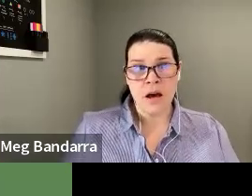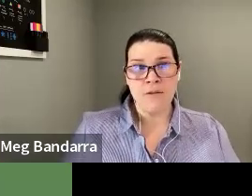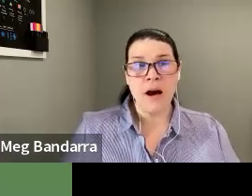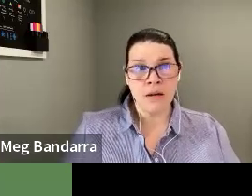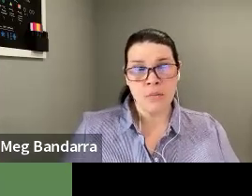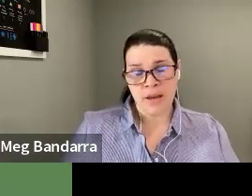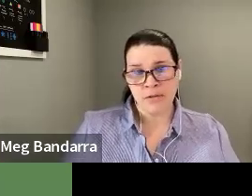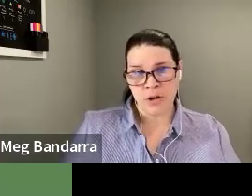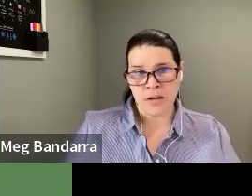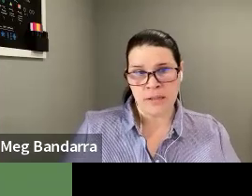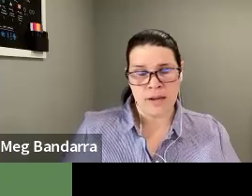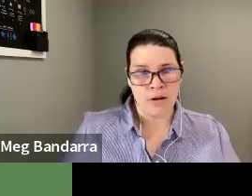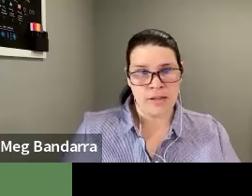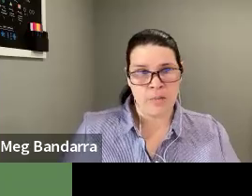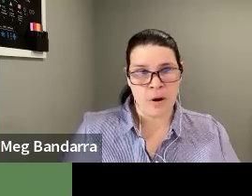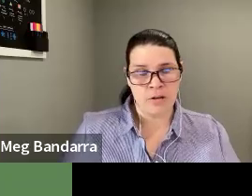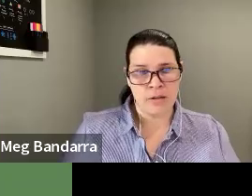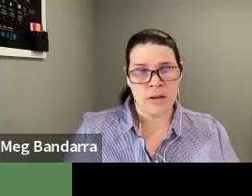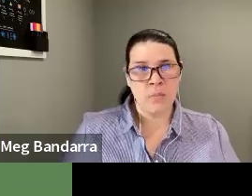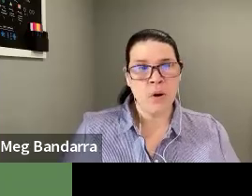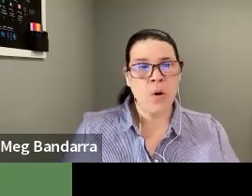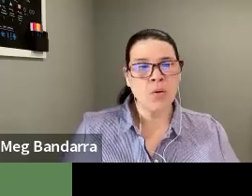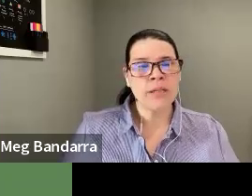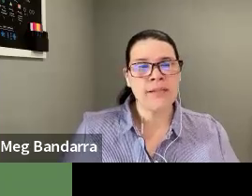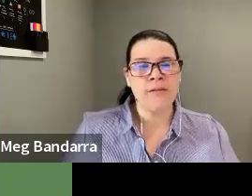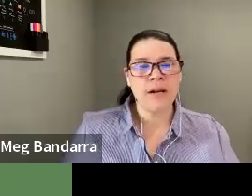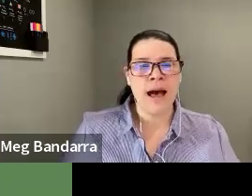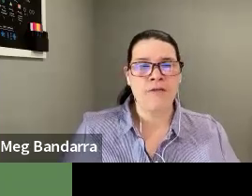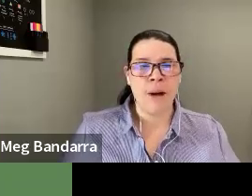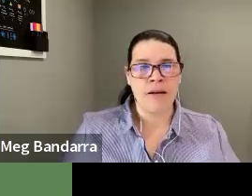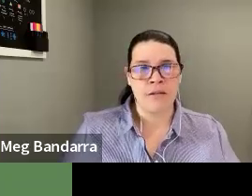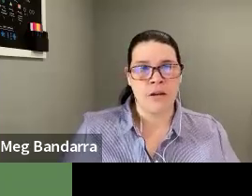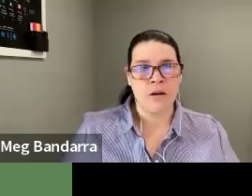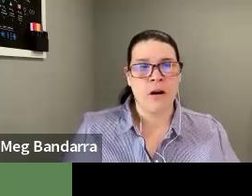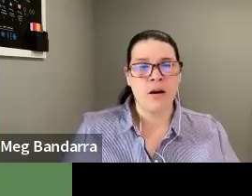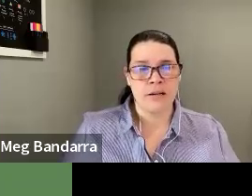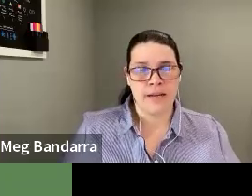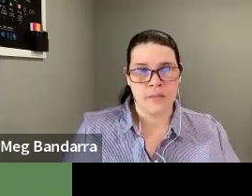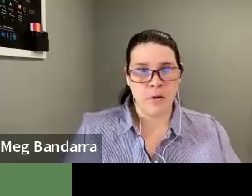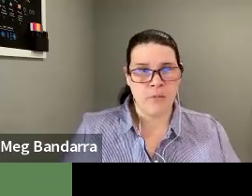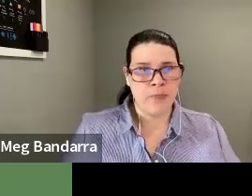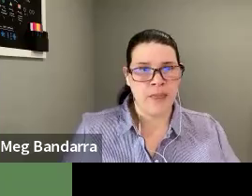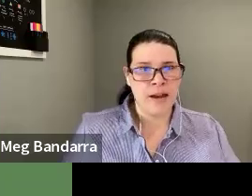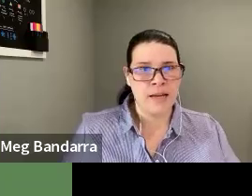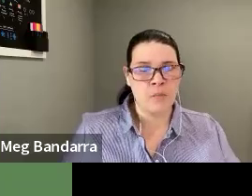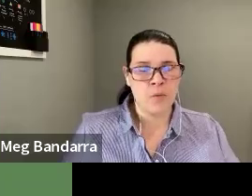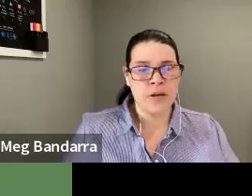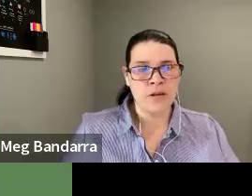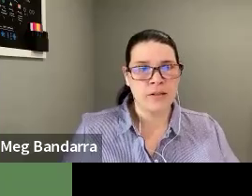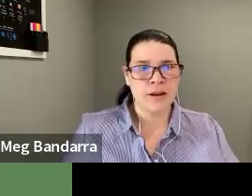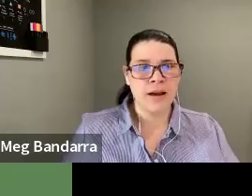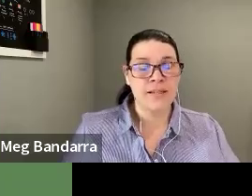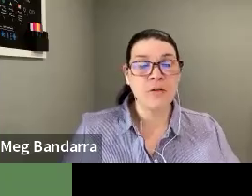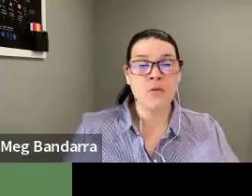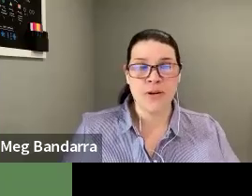miles of unpaved trails in our state parks, but only 7.5 miles are accessible. That is